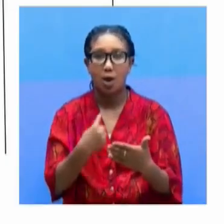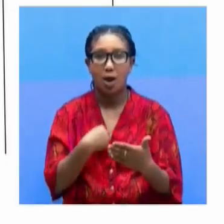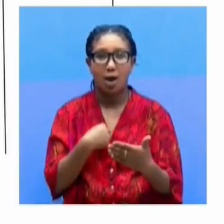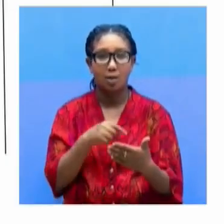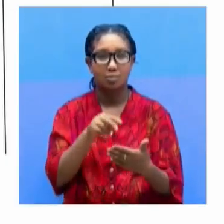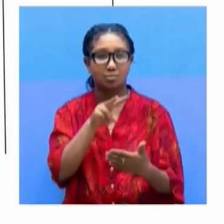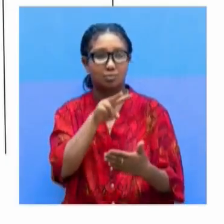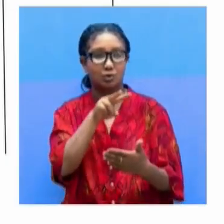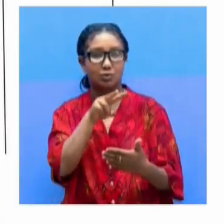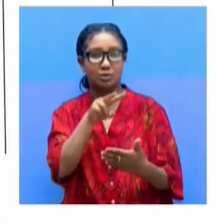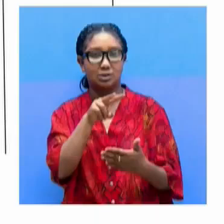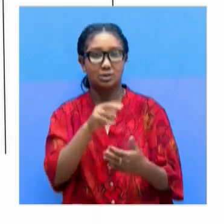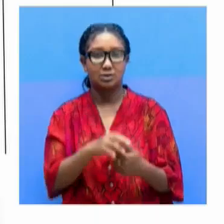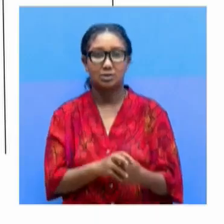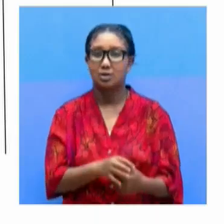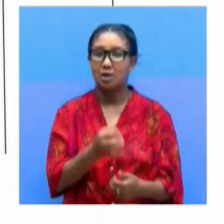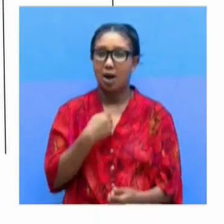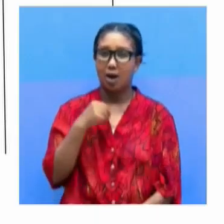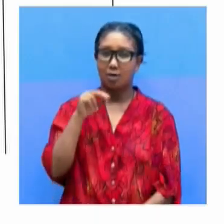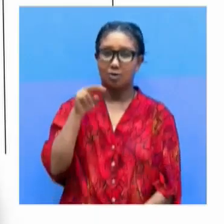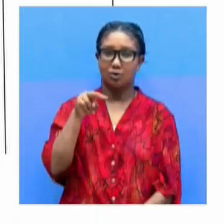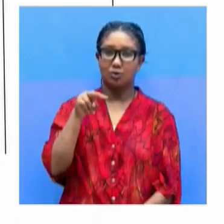looked